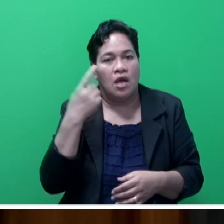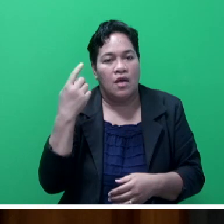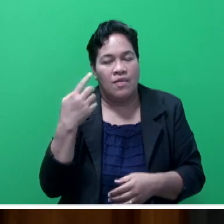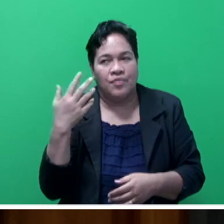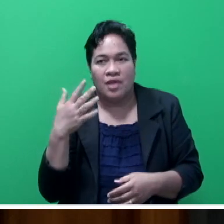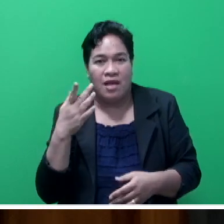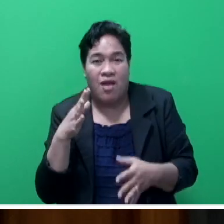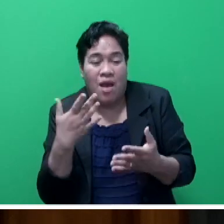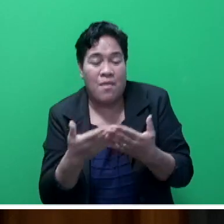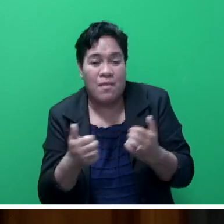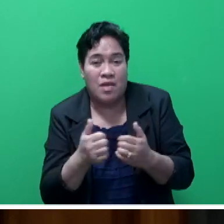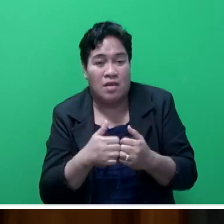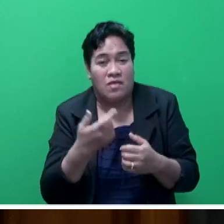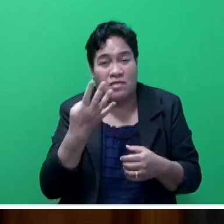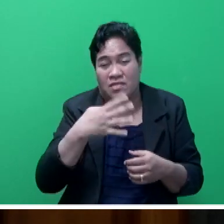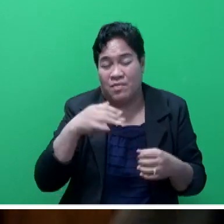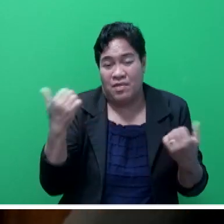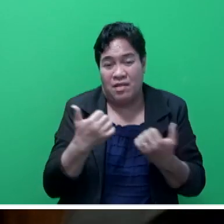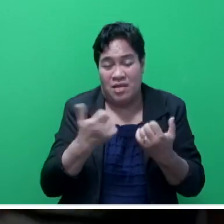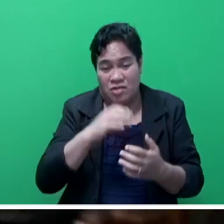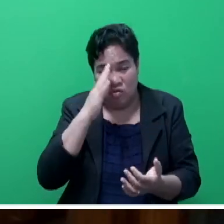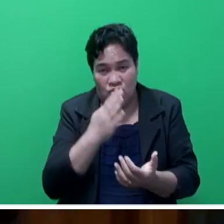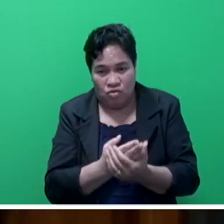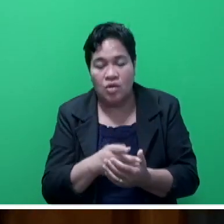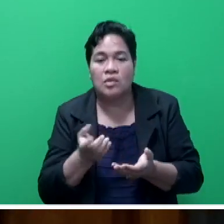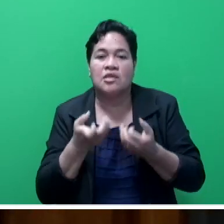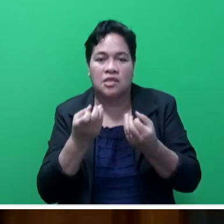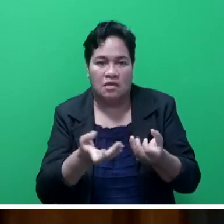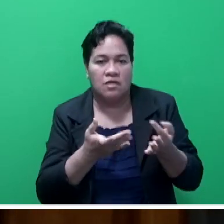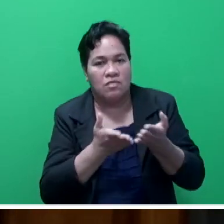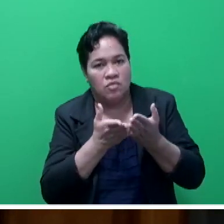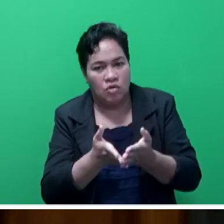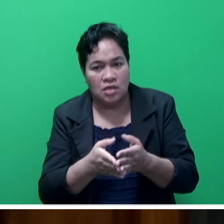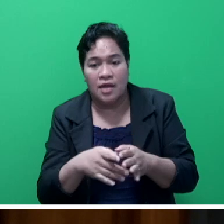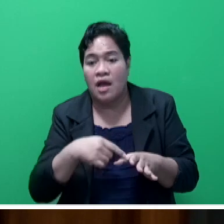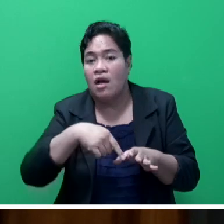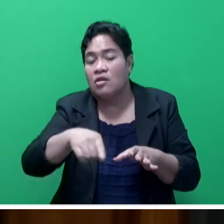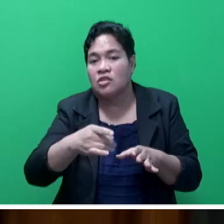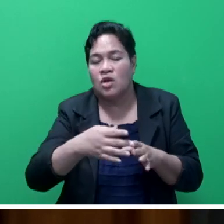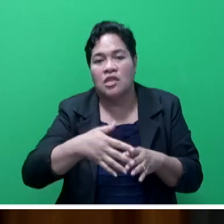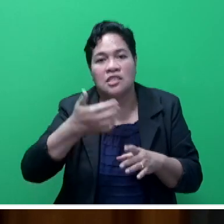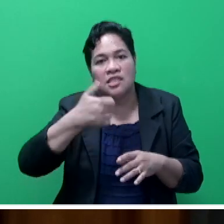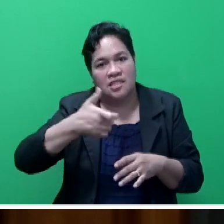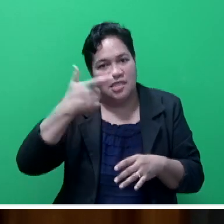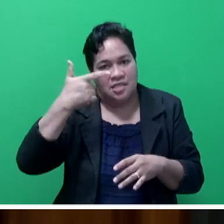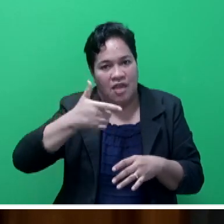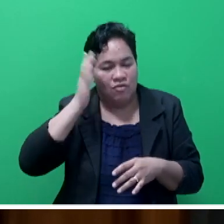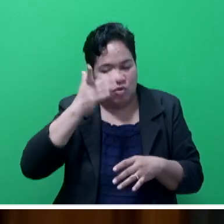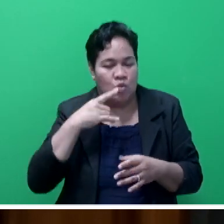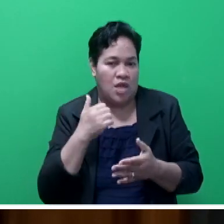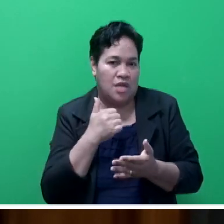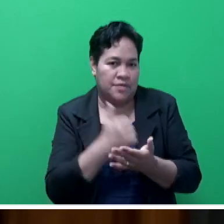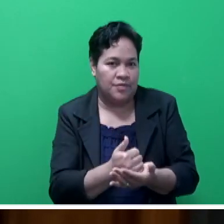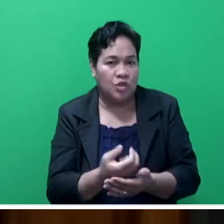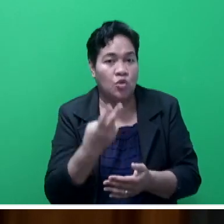through boat and outboard motor assistance. In the Eastern Division, we have so far assisted 67 schools, 25 schools in the